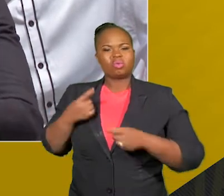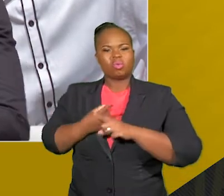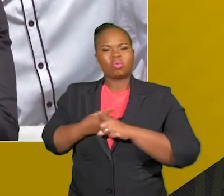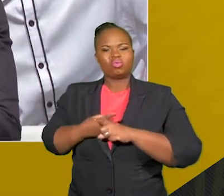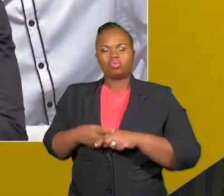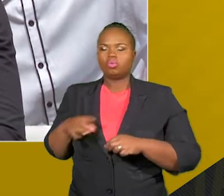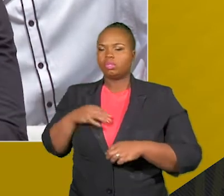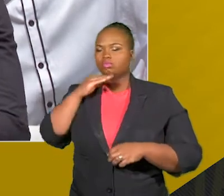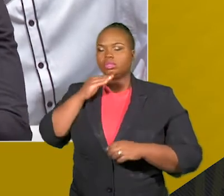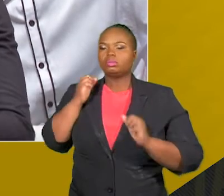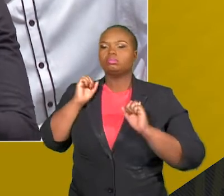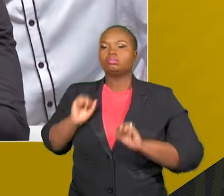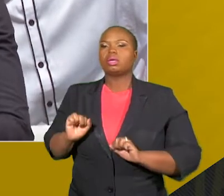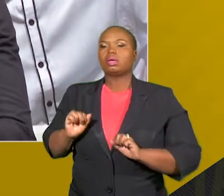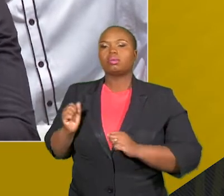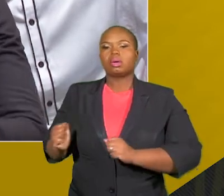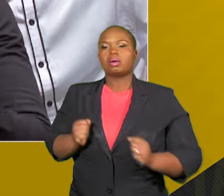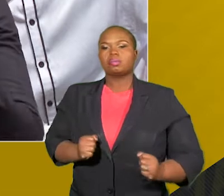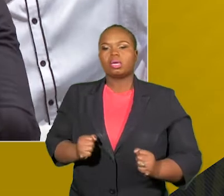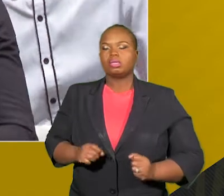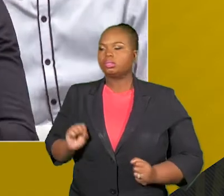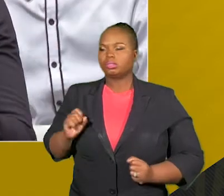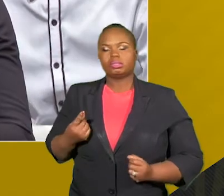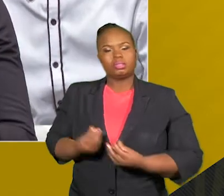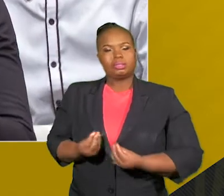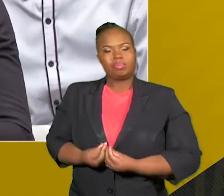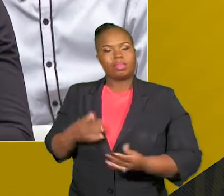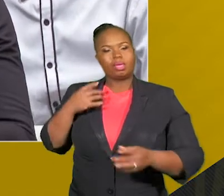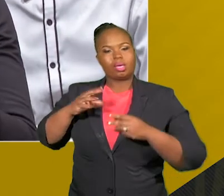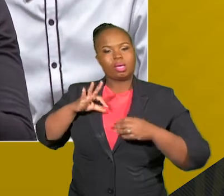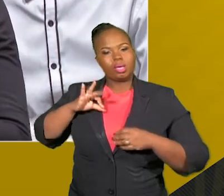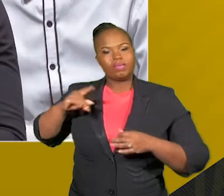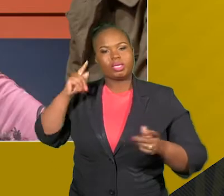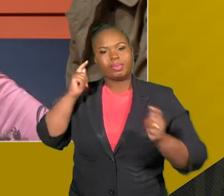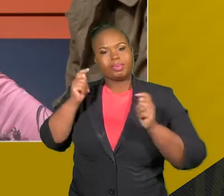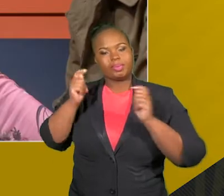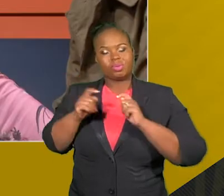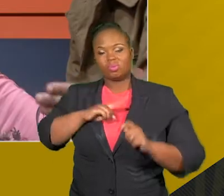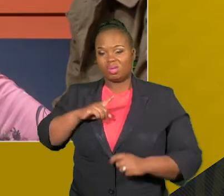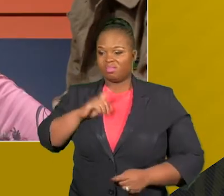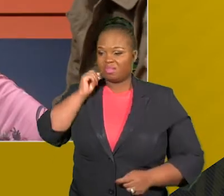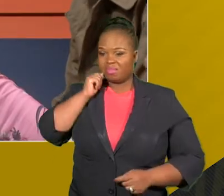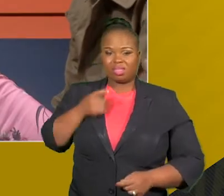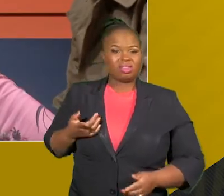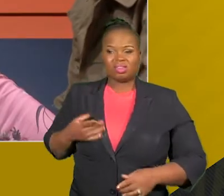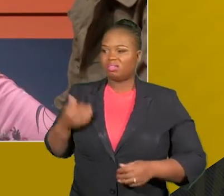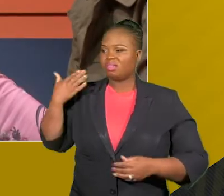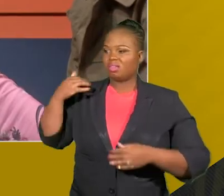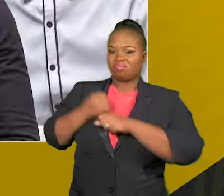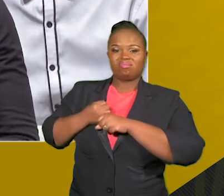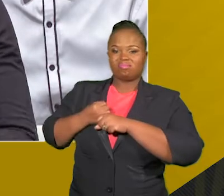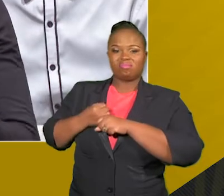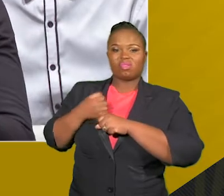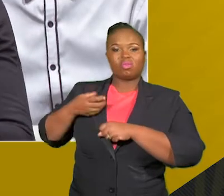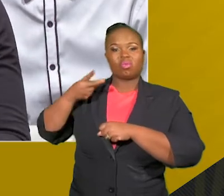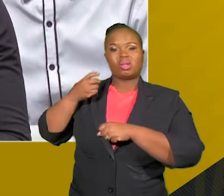set and that is standing here waiting for someone to occupy it. Mm. It's something that is changing every day. What it means to be a man today is not the same as being a man 100 years ago.